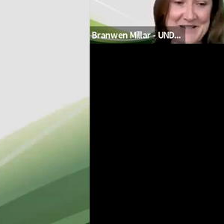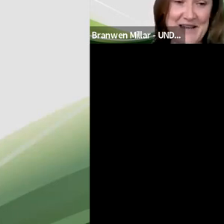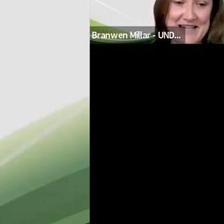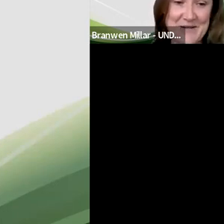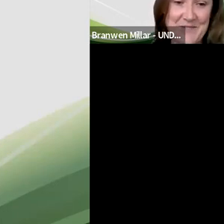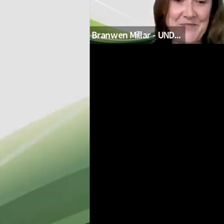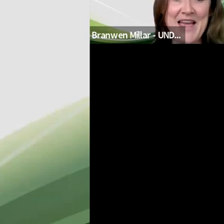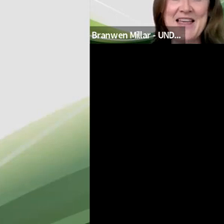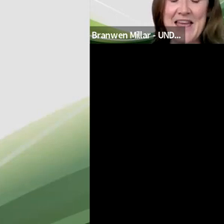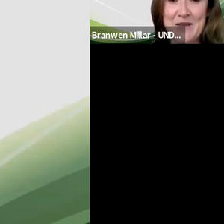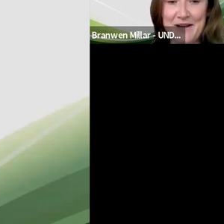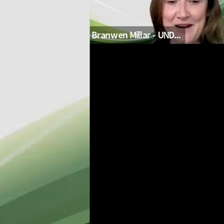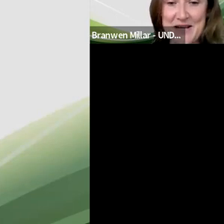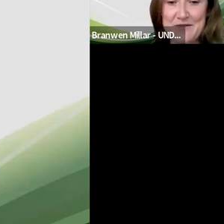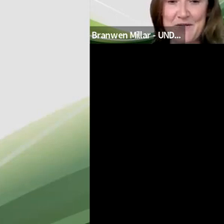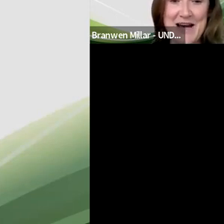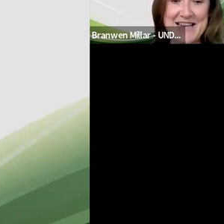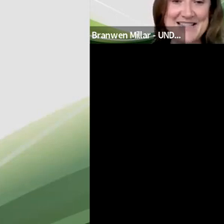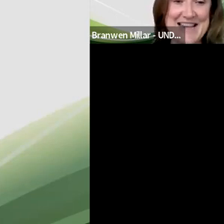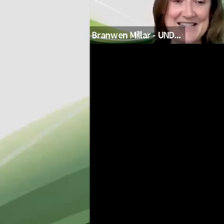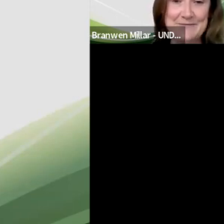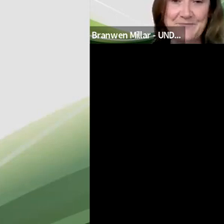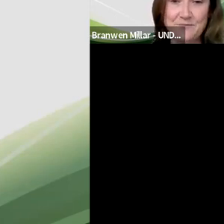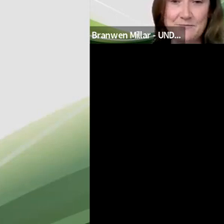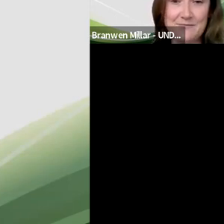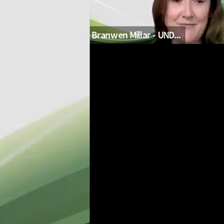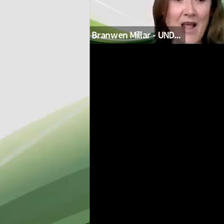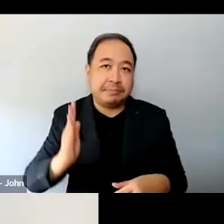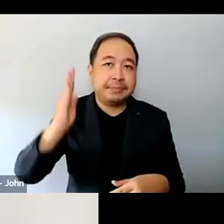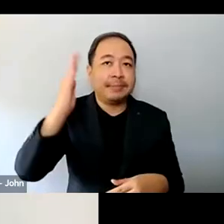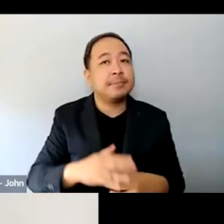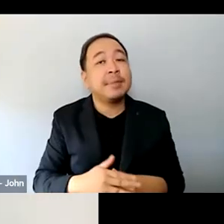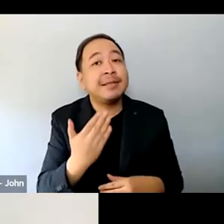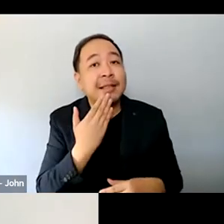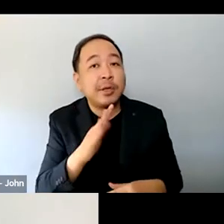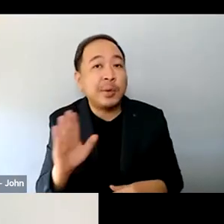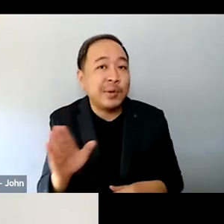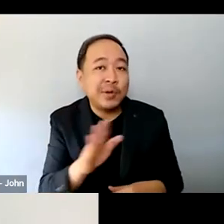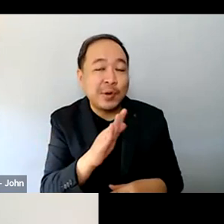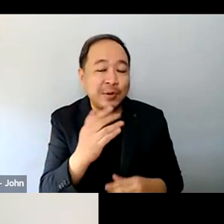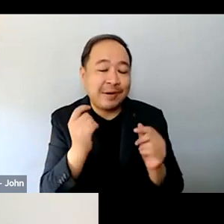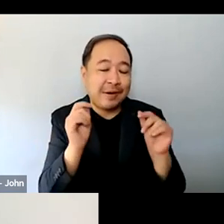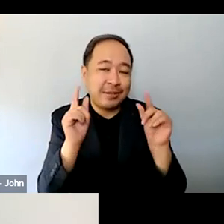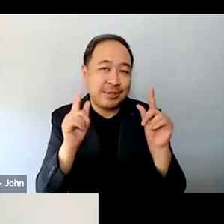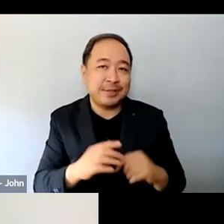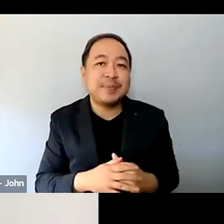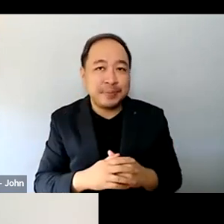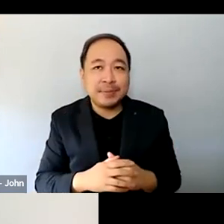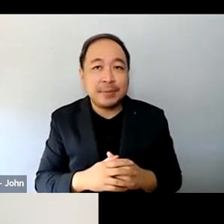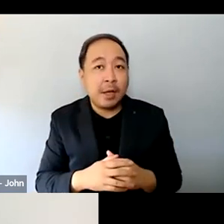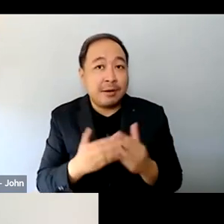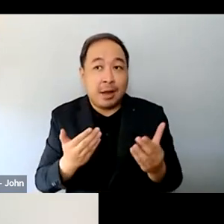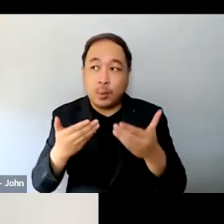yet intervened. Thank you very much for your understanding. I now open the floor for government